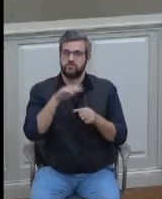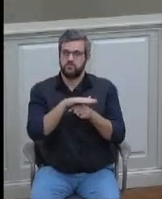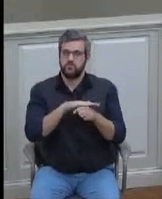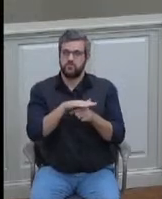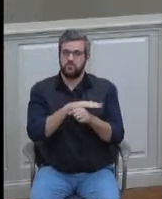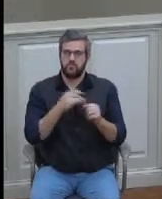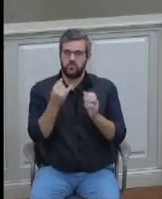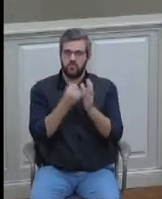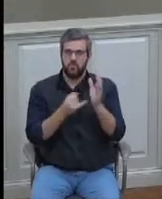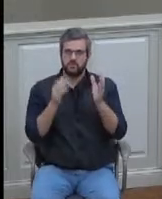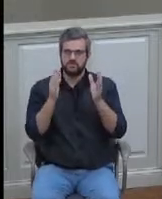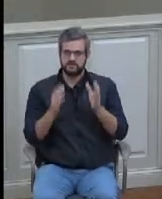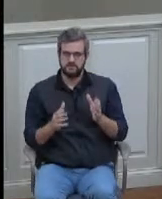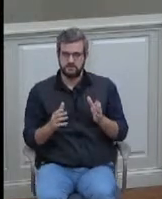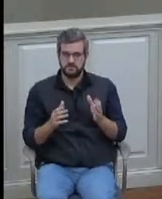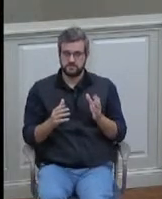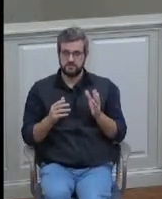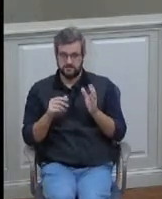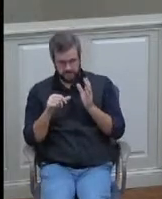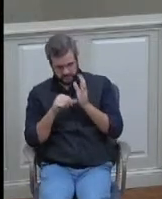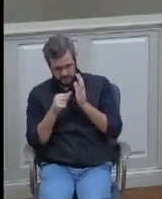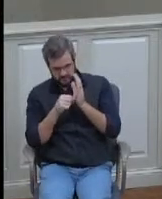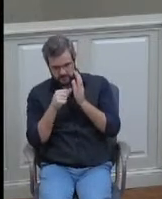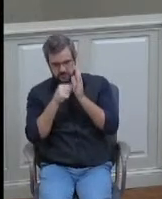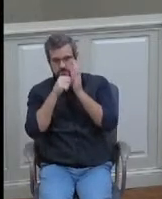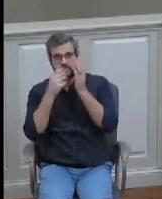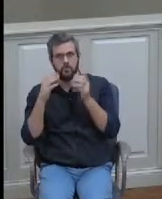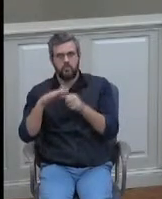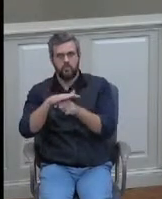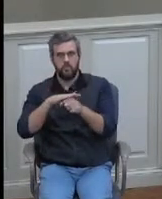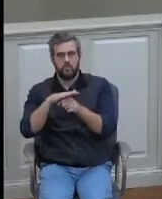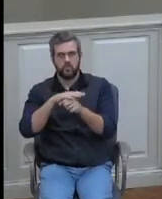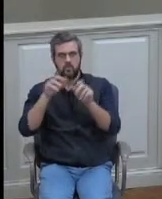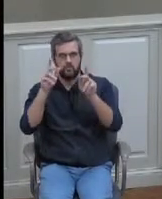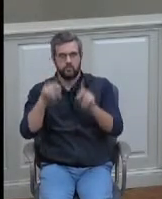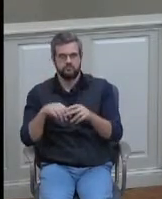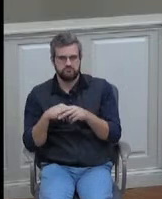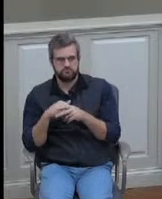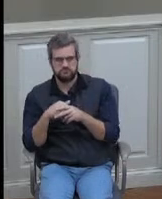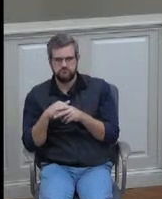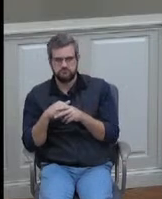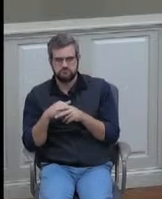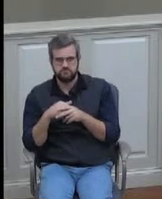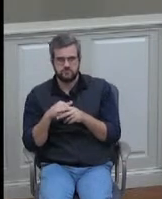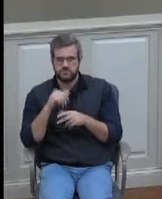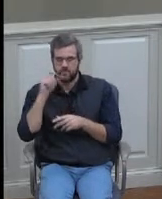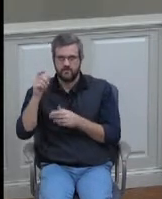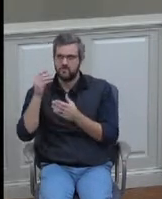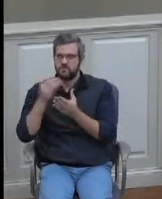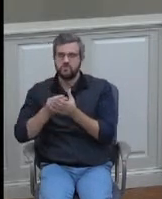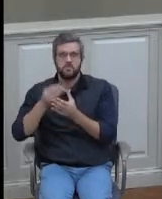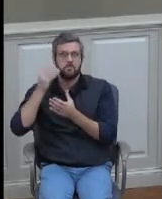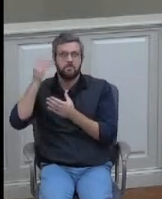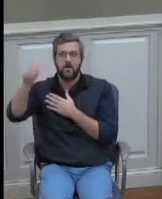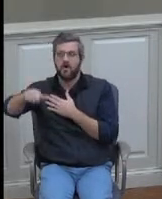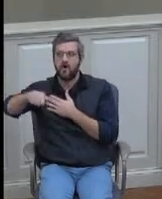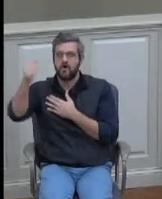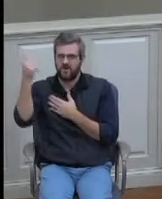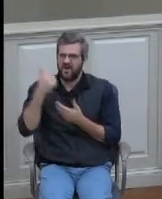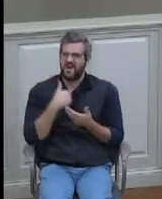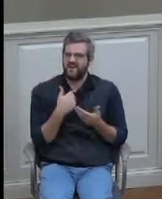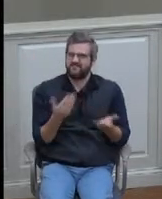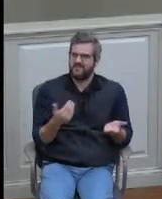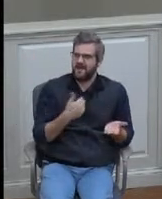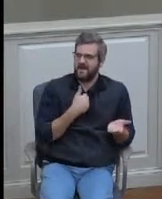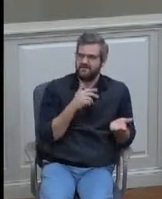artist, and the etching work is also done by a local person. We don't need to buy something from someplace else. We have it right here in